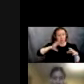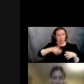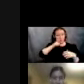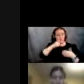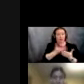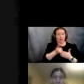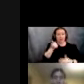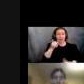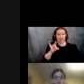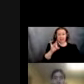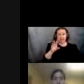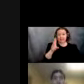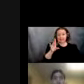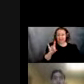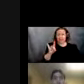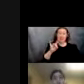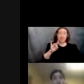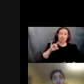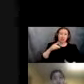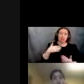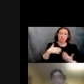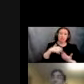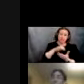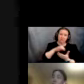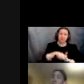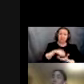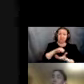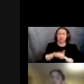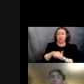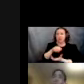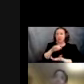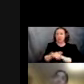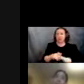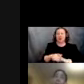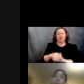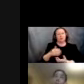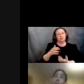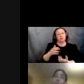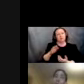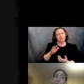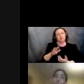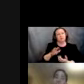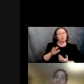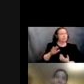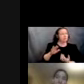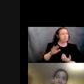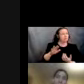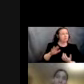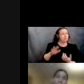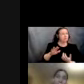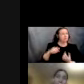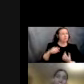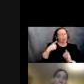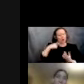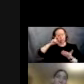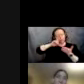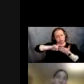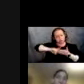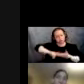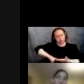getting married. Only about roughly 10 so far that I've found